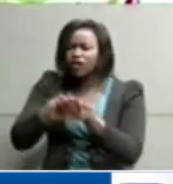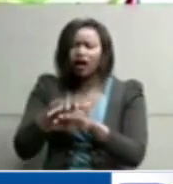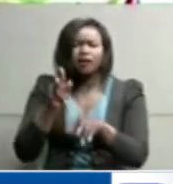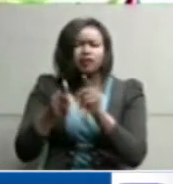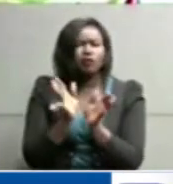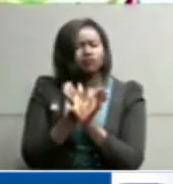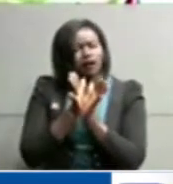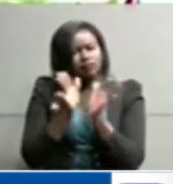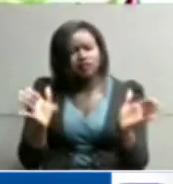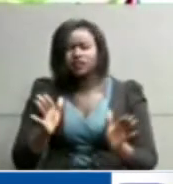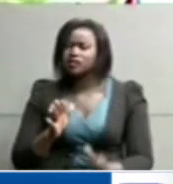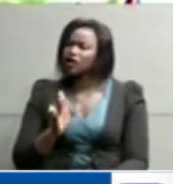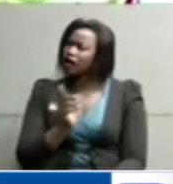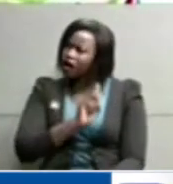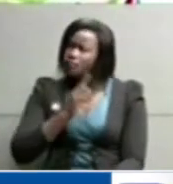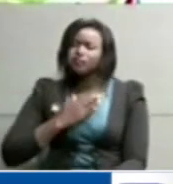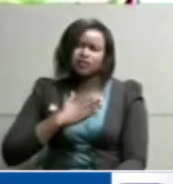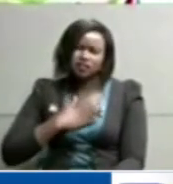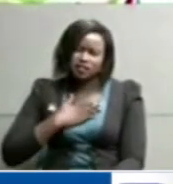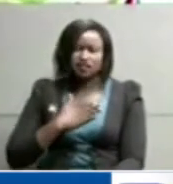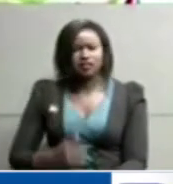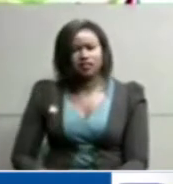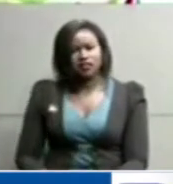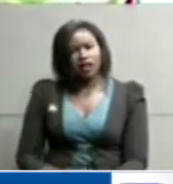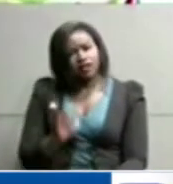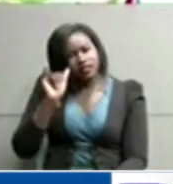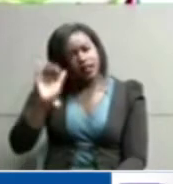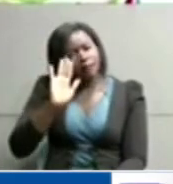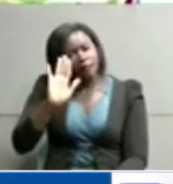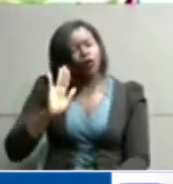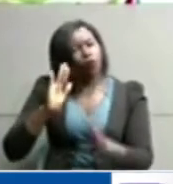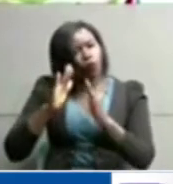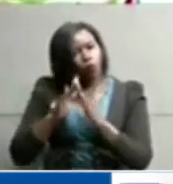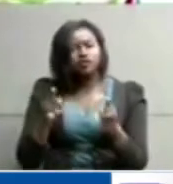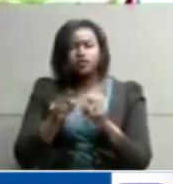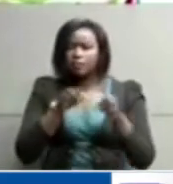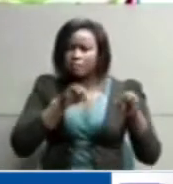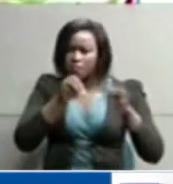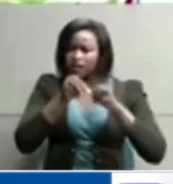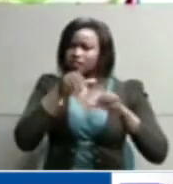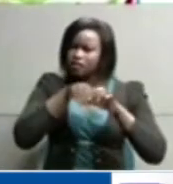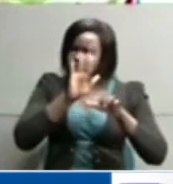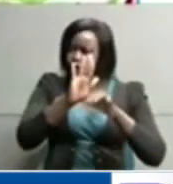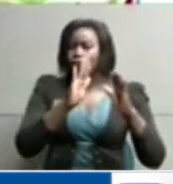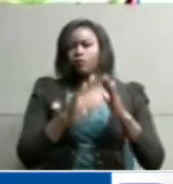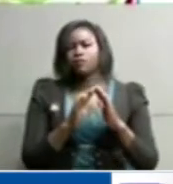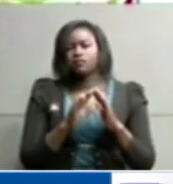public. Yeah. Stay at home and then be managed there.